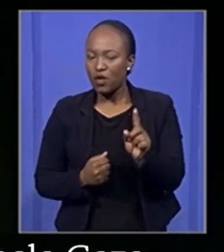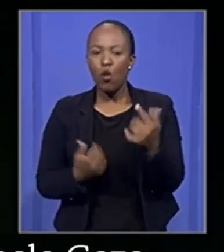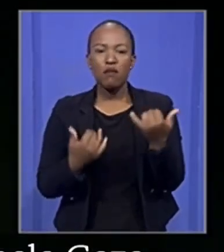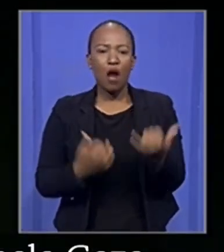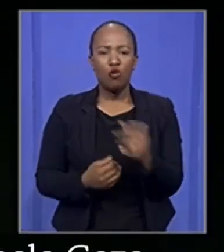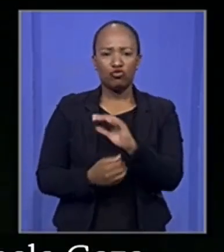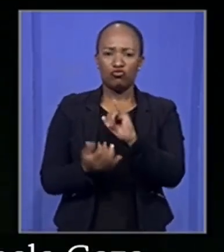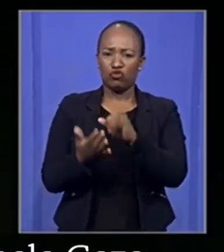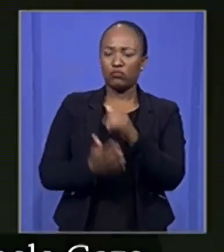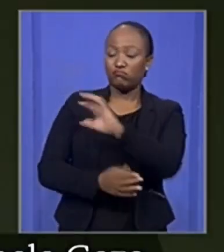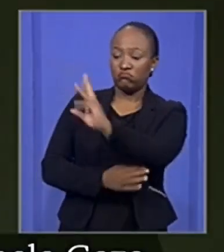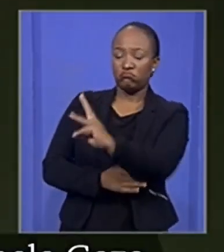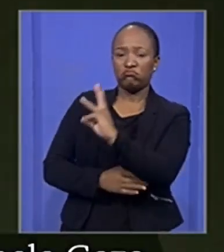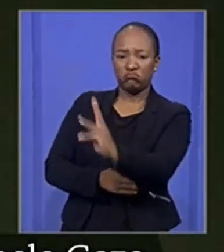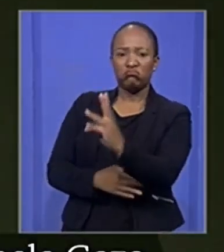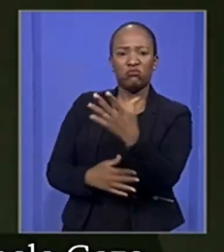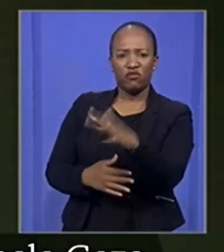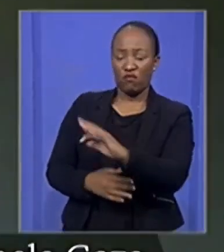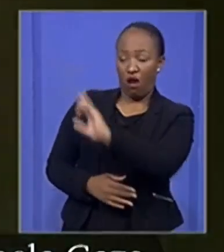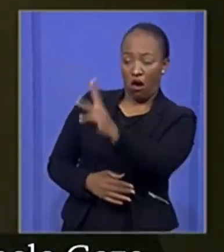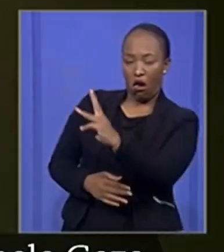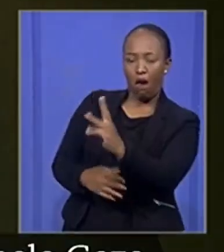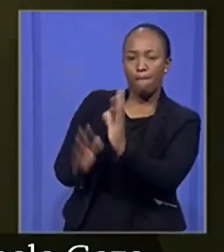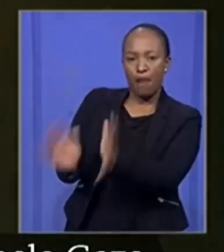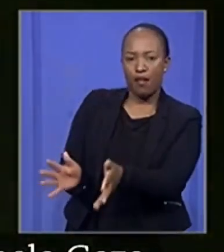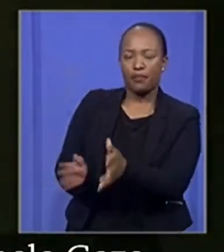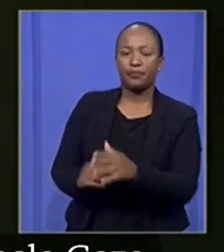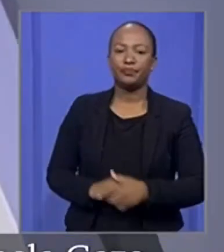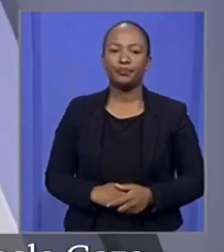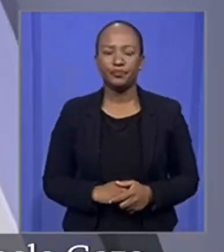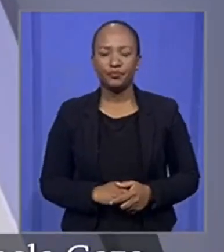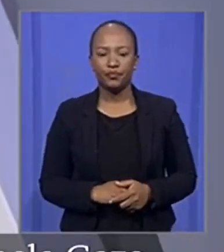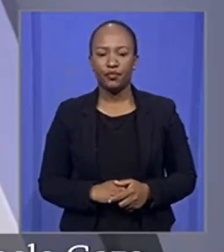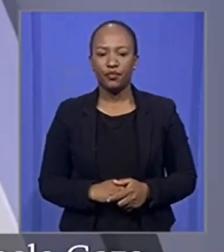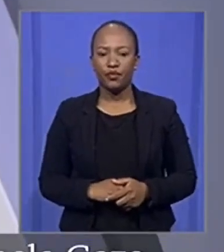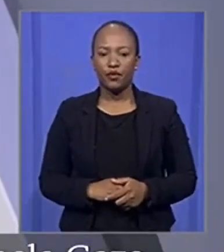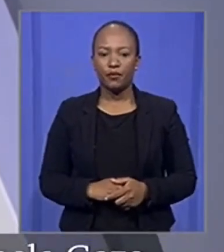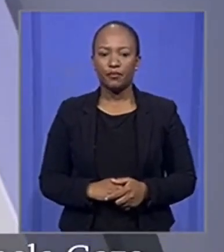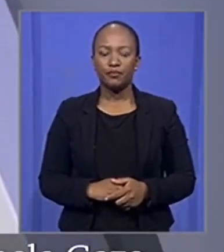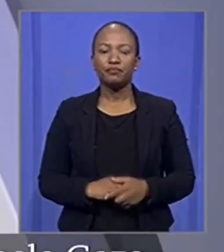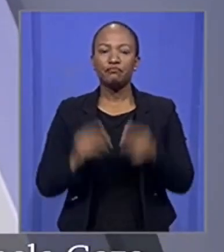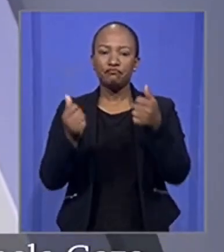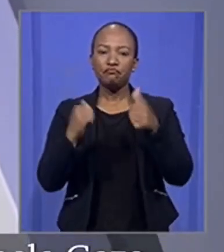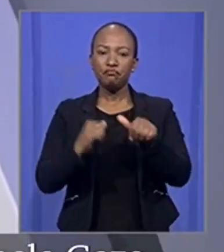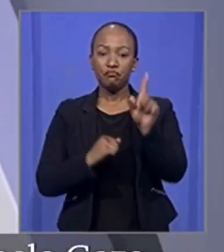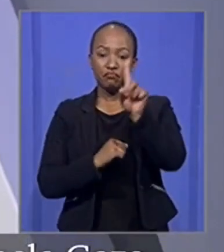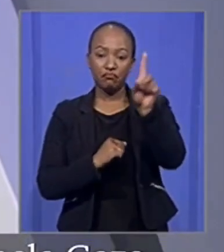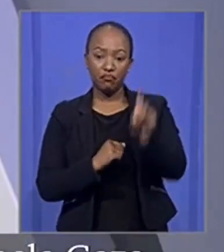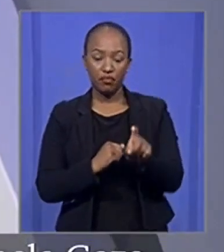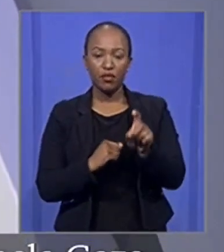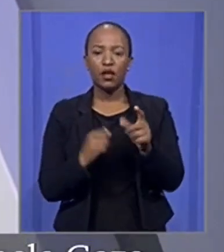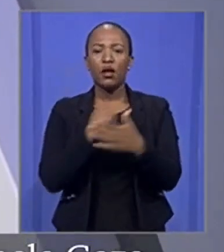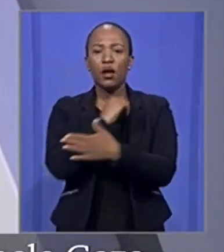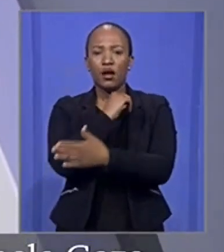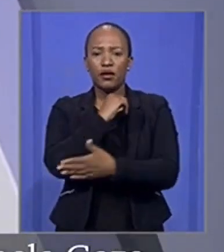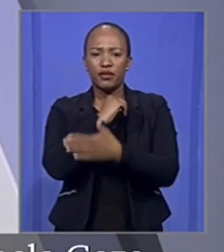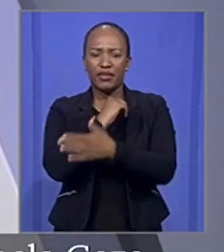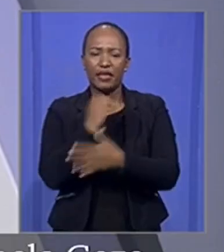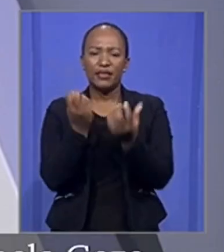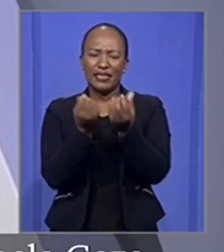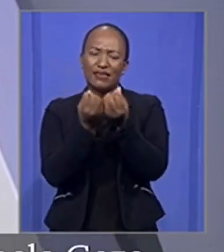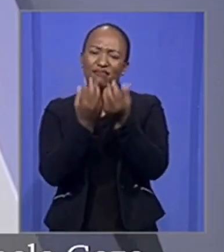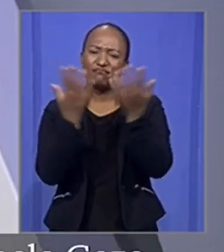fela hore le entse sena bonang re ka etsang. Jwale potso e nngwe mohlomong e latelang e ka ba hore na hona le dinaha tse ding tse itseng